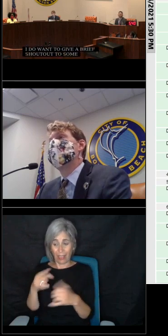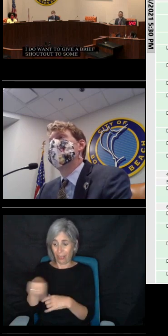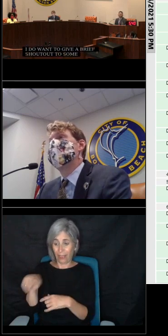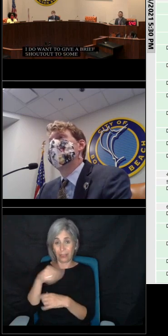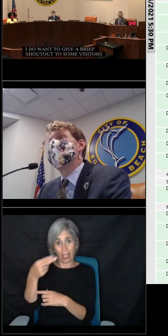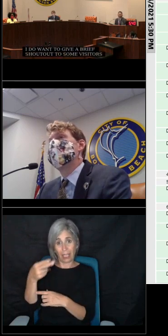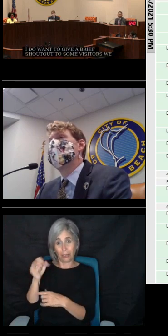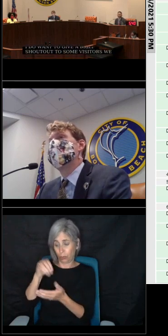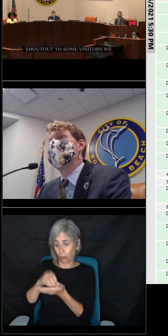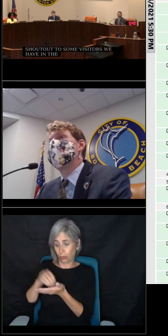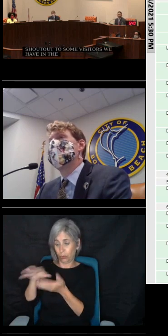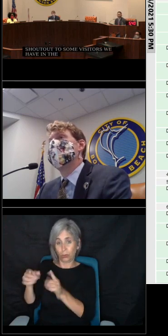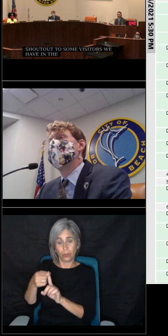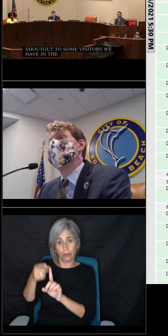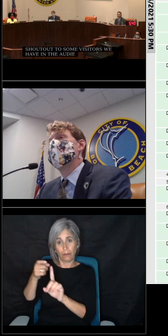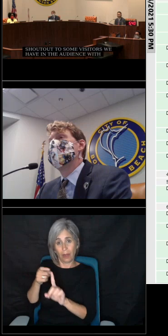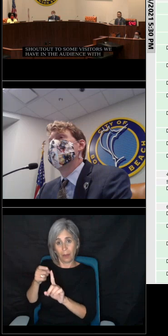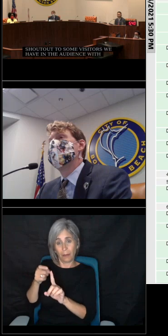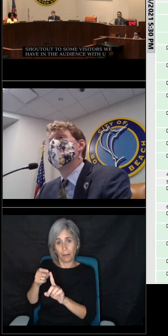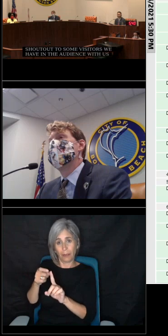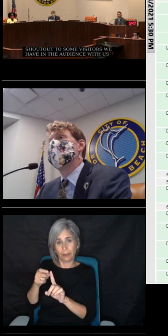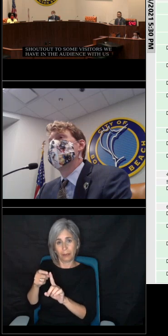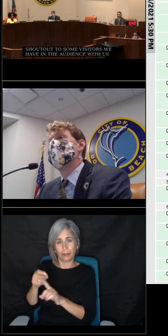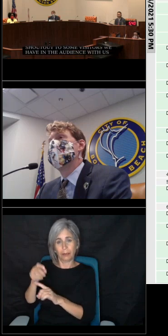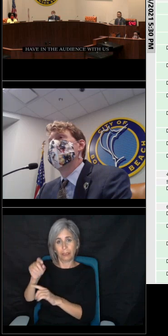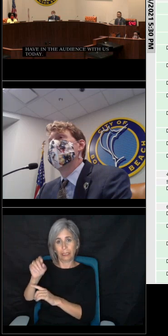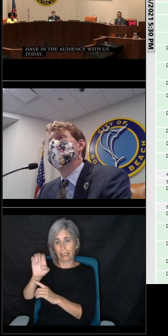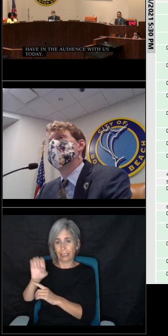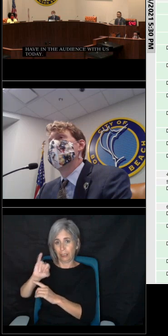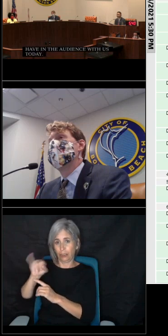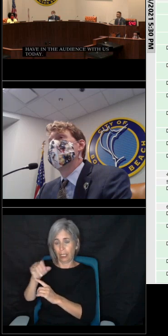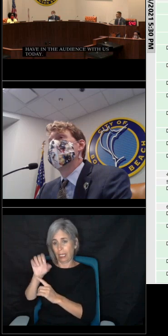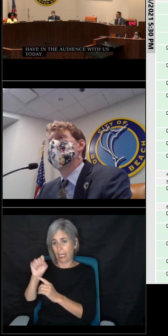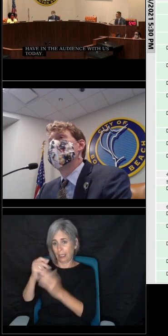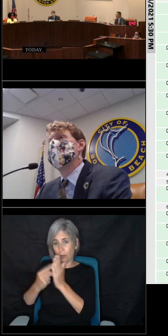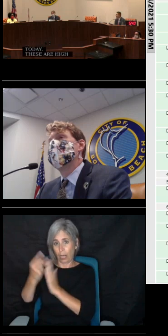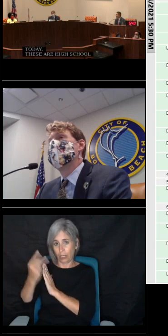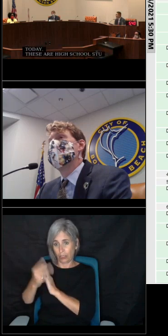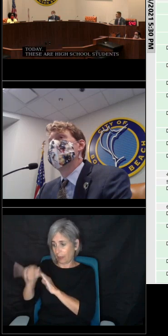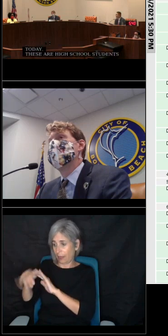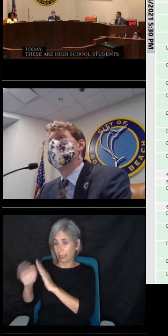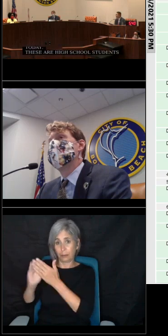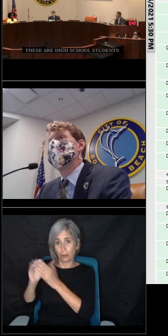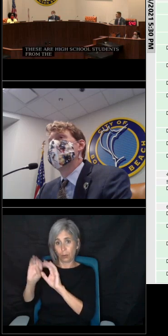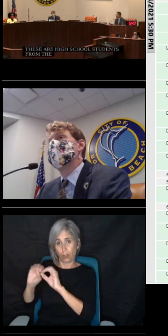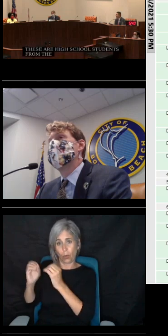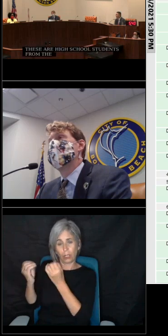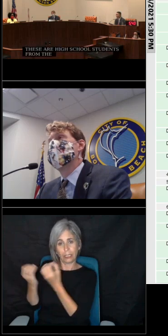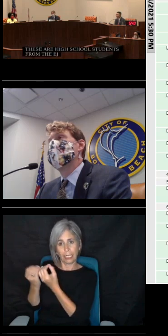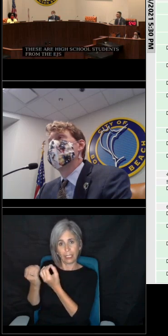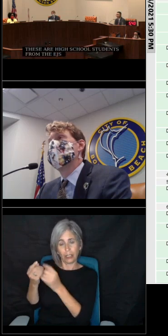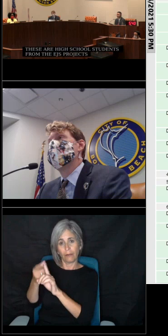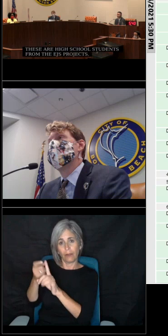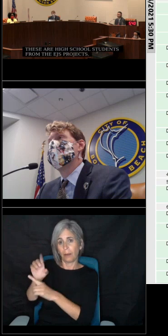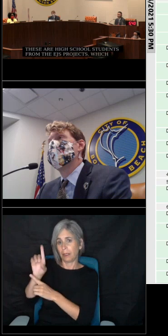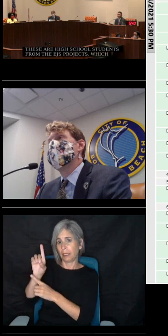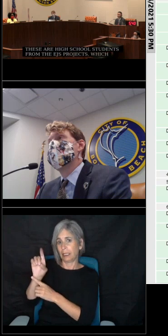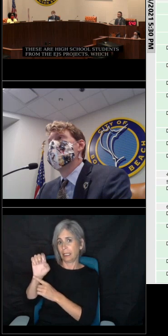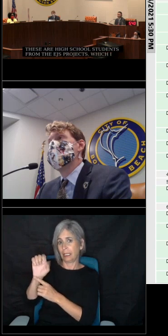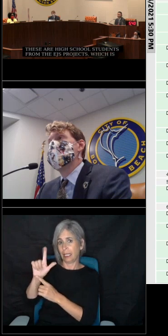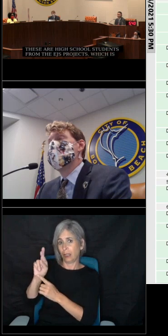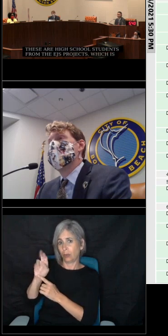school students from the EJS projects, which is a community organization based out of Delray Beach. They